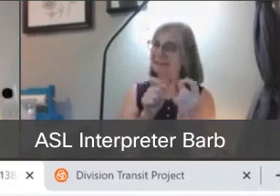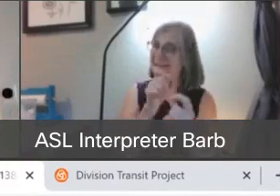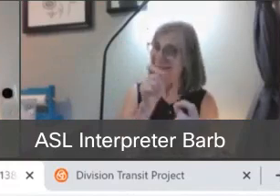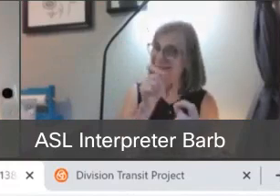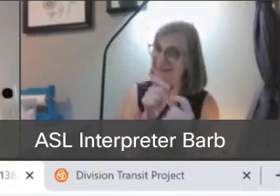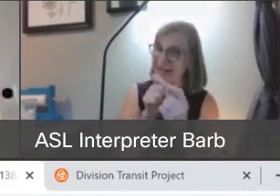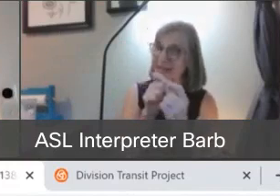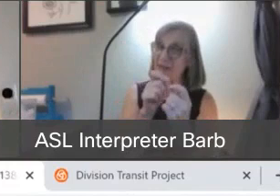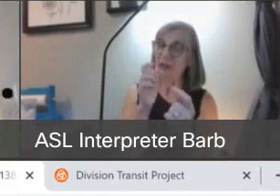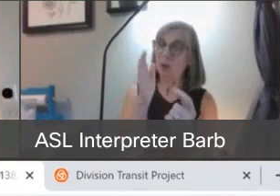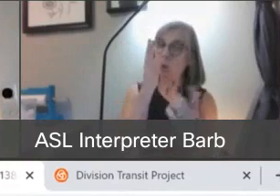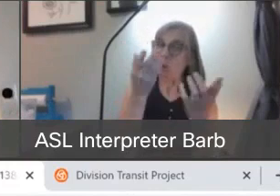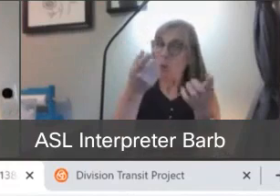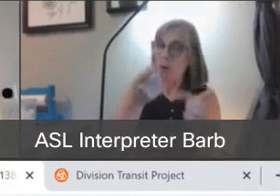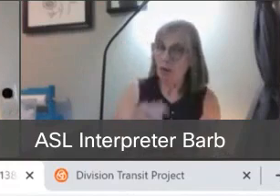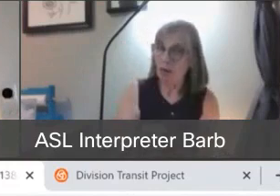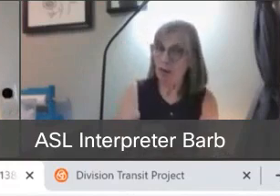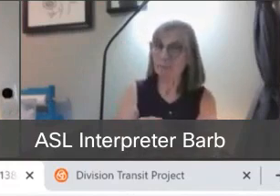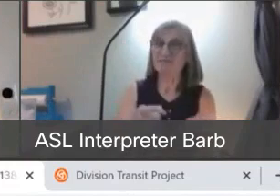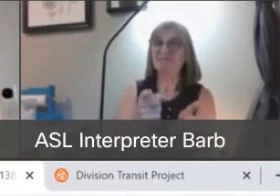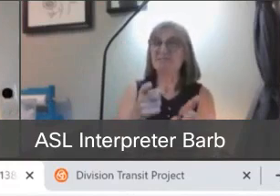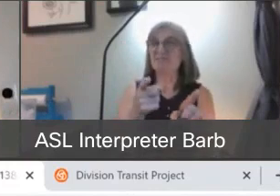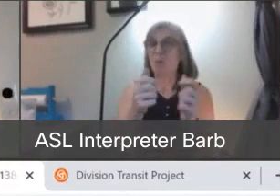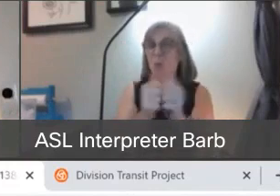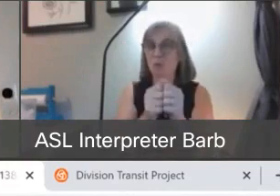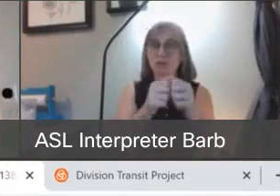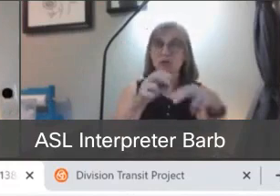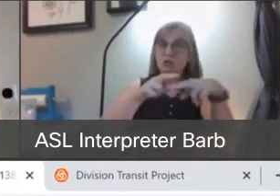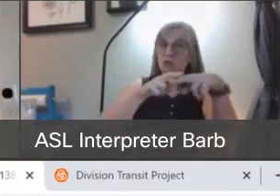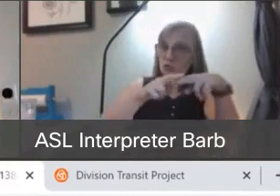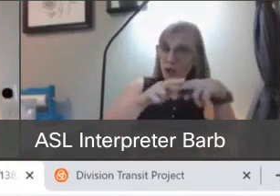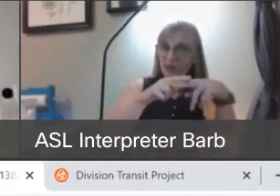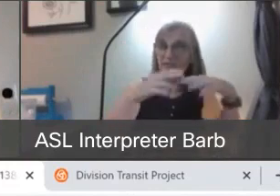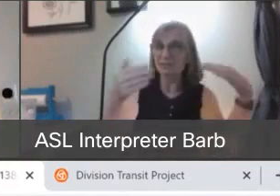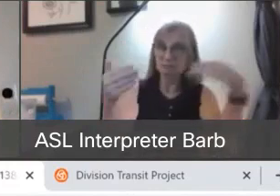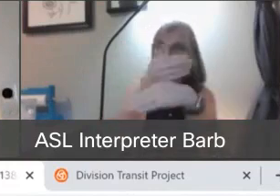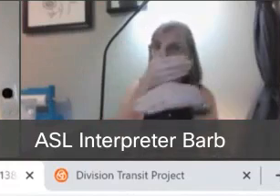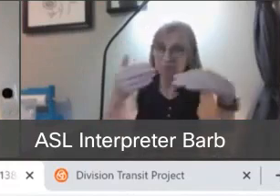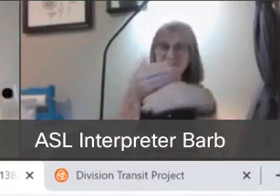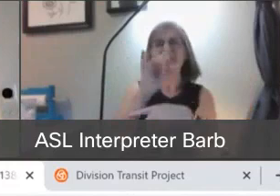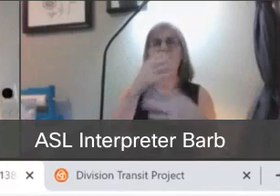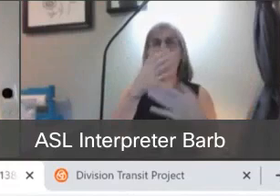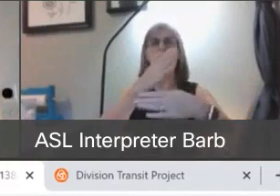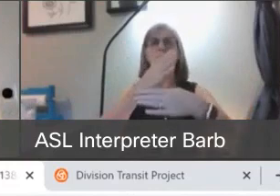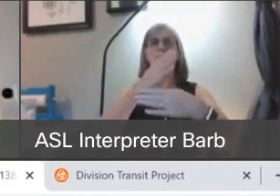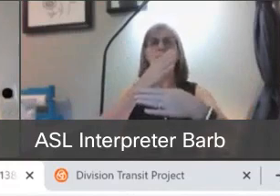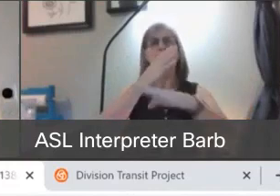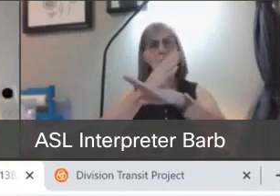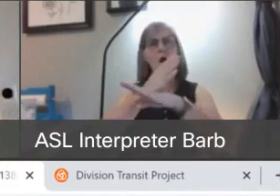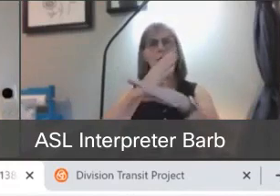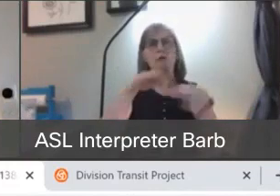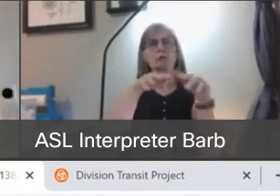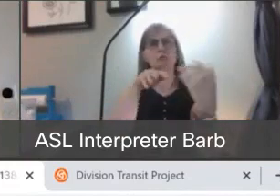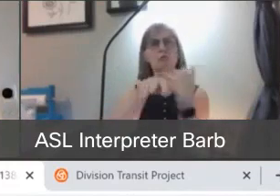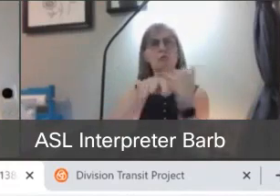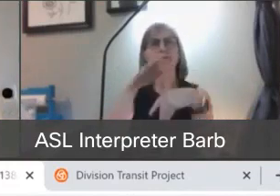well we'll interact with the trains coming through there that kind of block traffic on 11th and 12th, specifically 11th in this case. And so